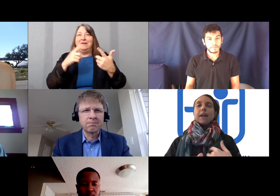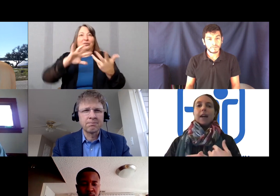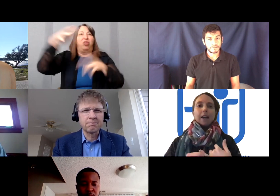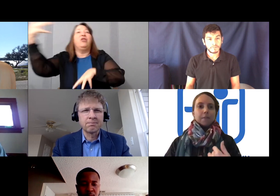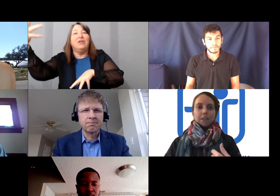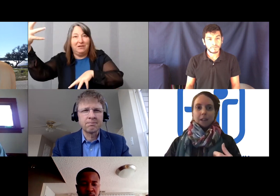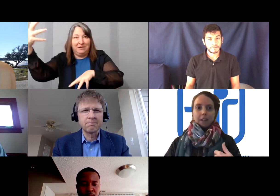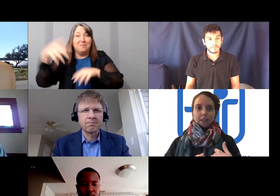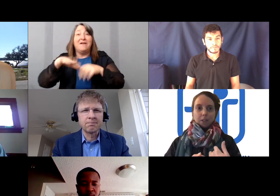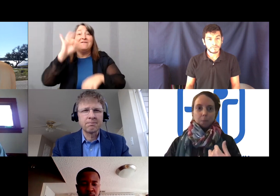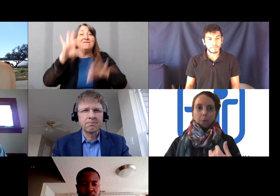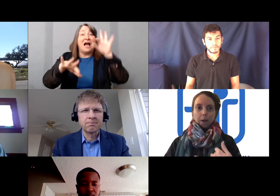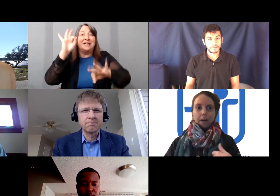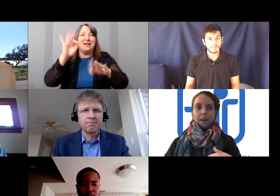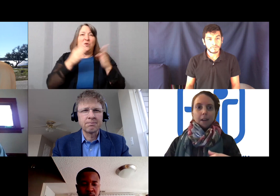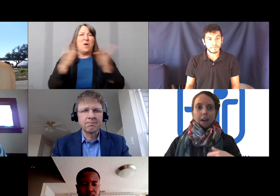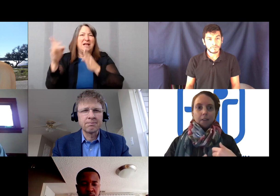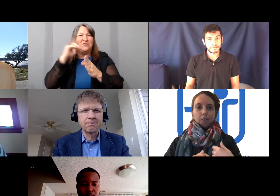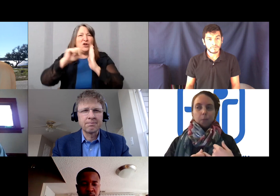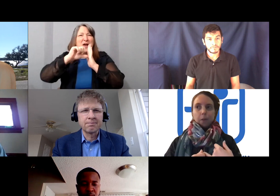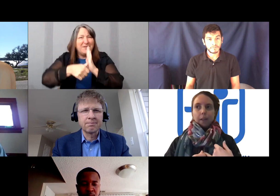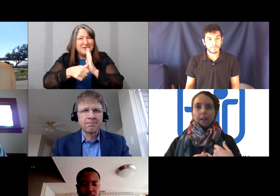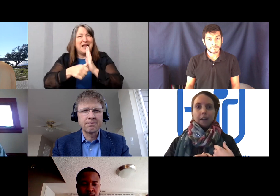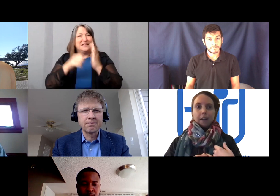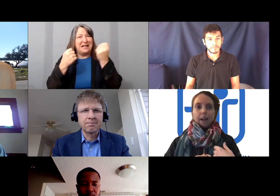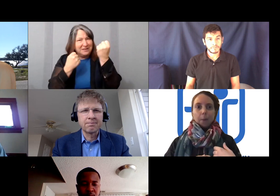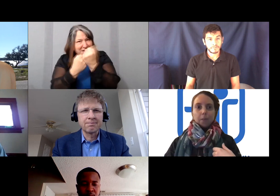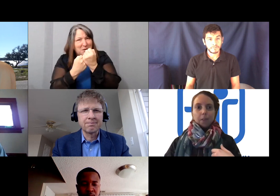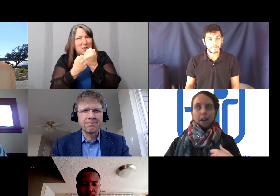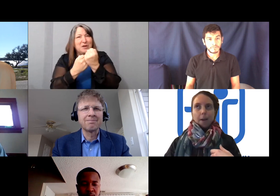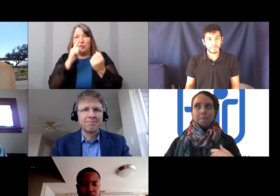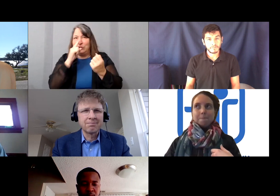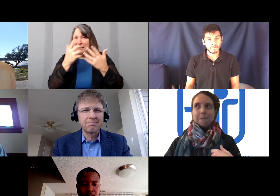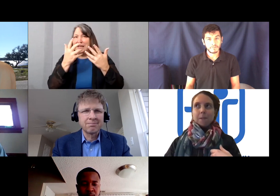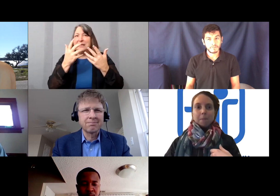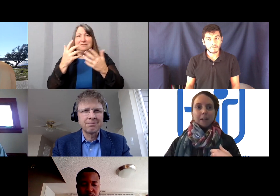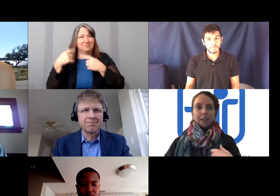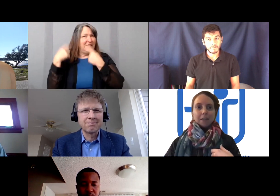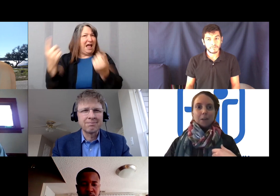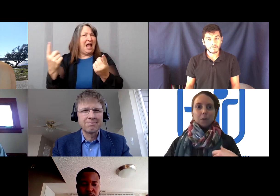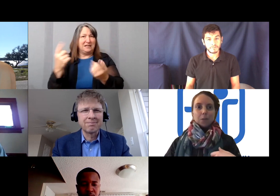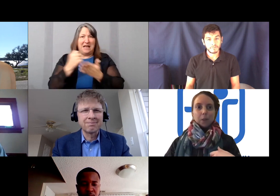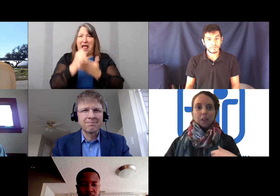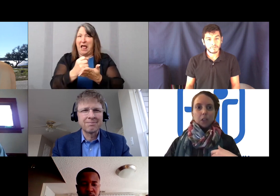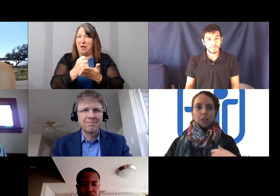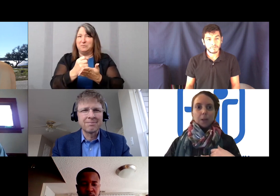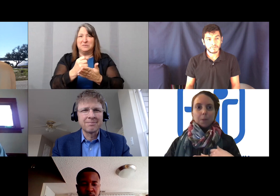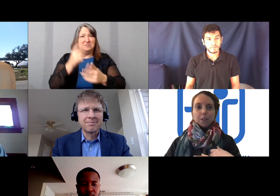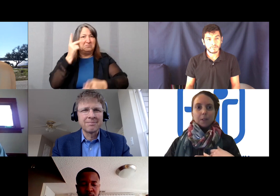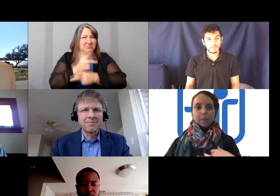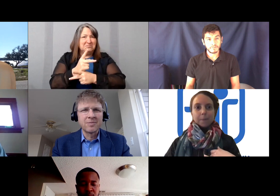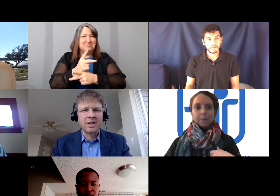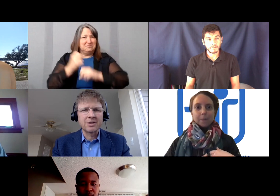to emphasize the support has really helped maintain those